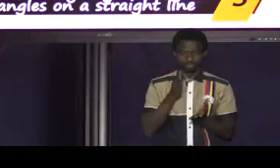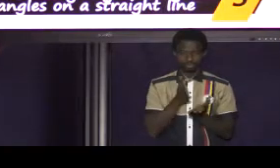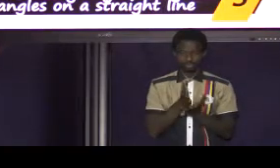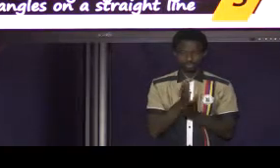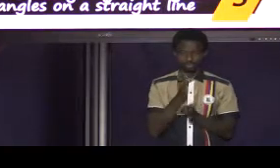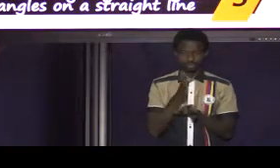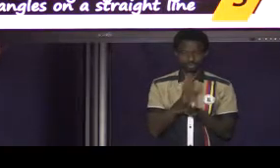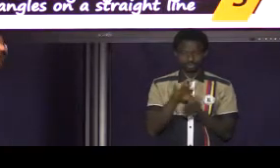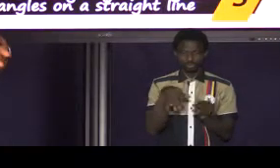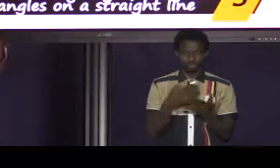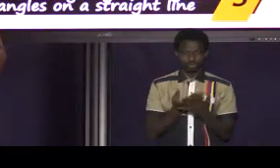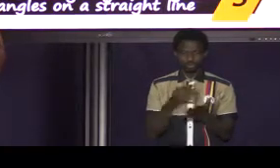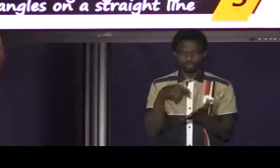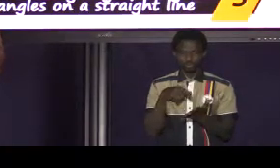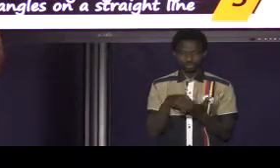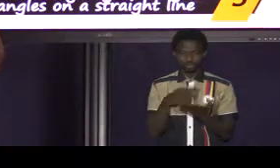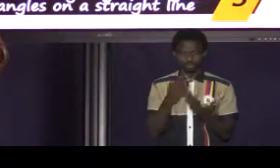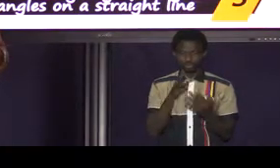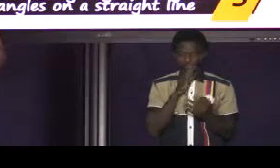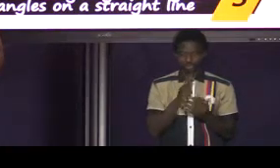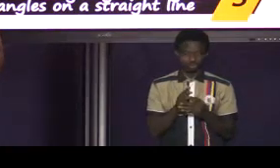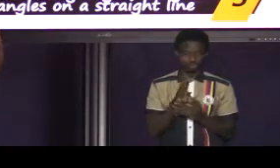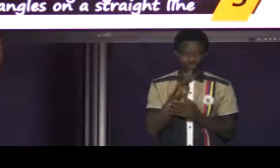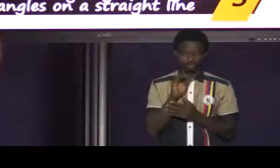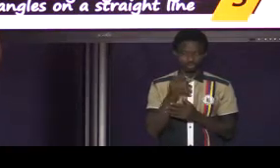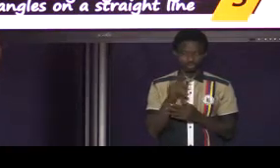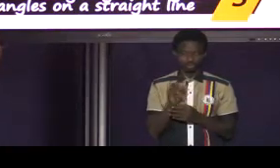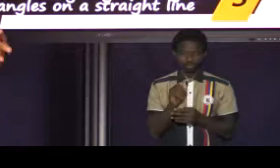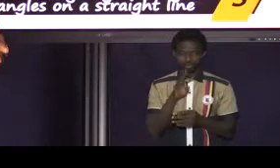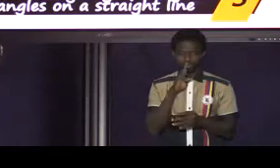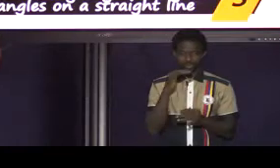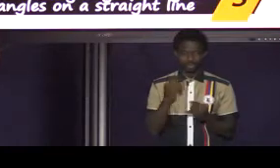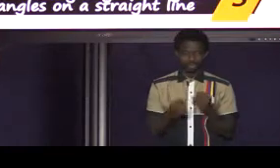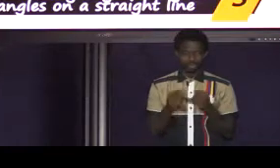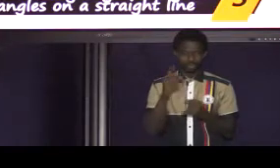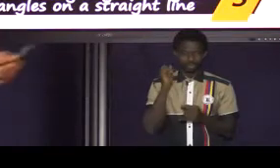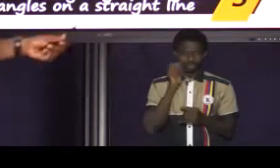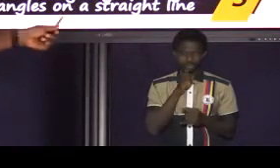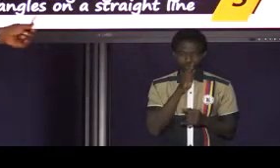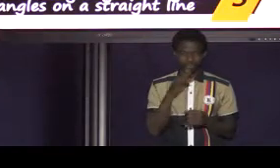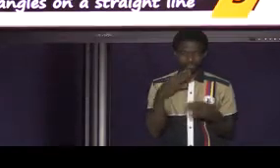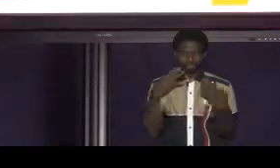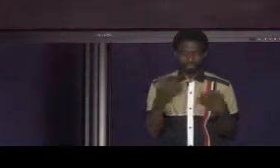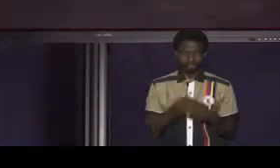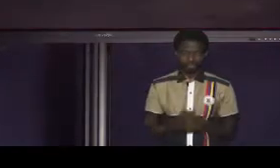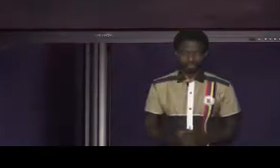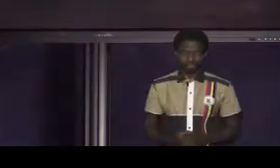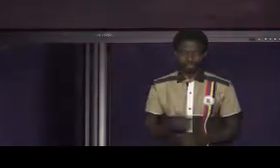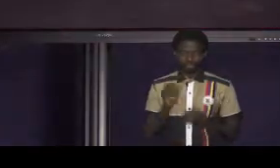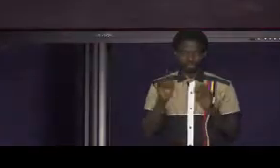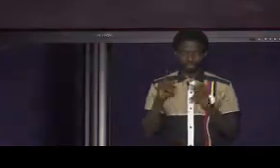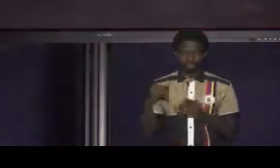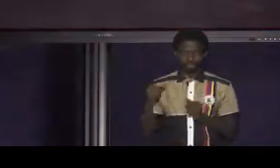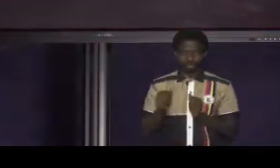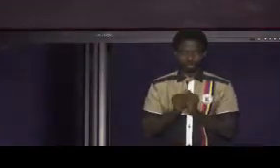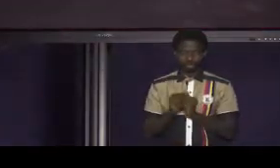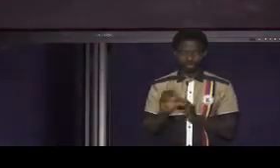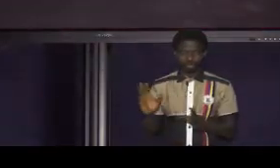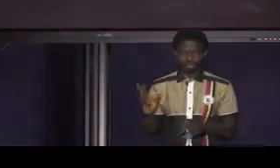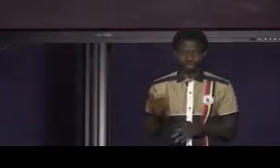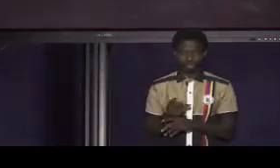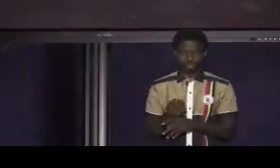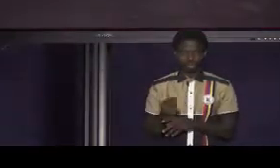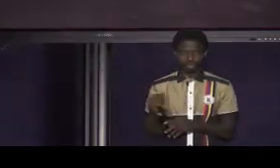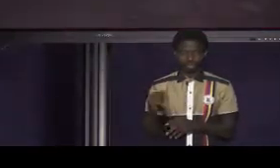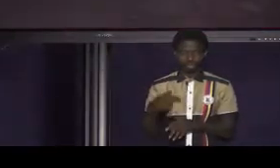Well, all these may seem bogus right now, but trust me, by the end of the lesson, you would be smiling. Okay, So without wasting